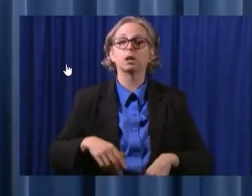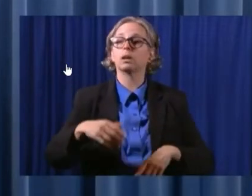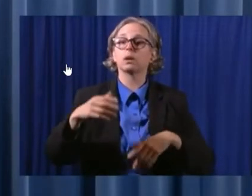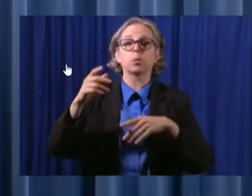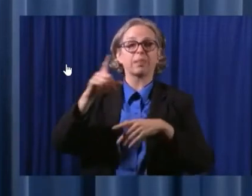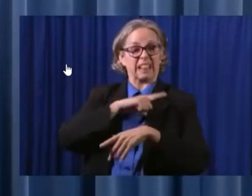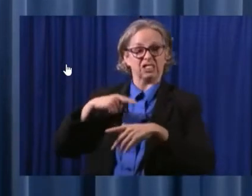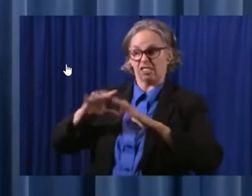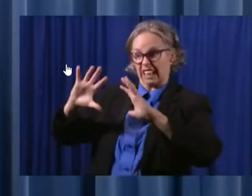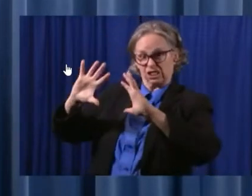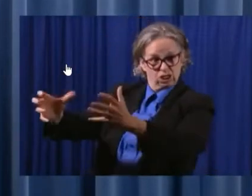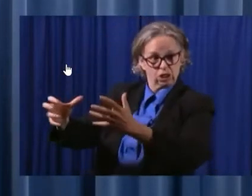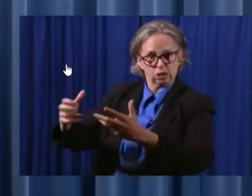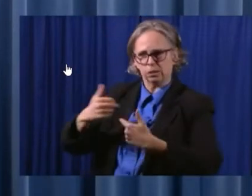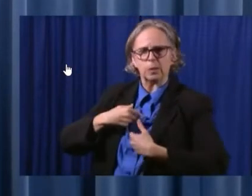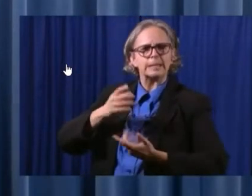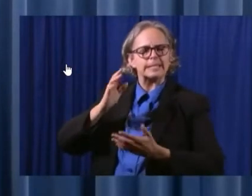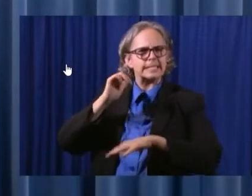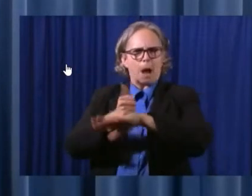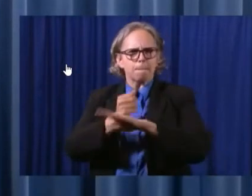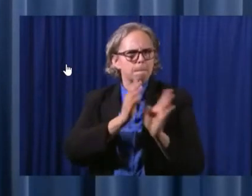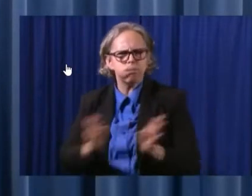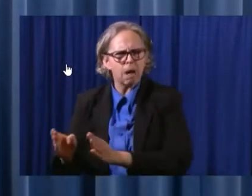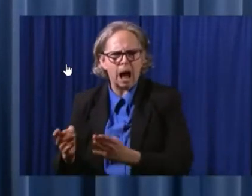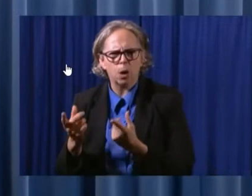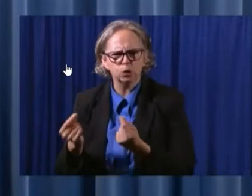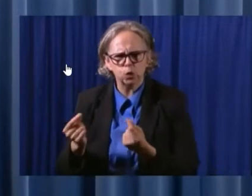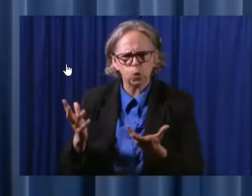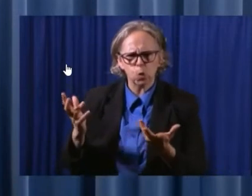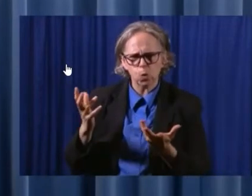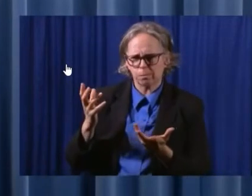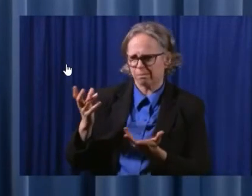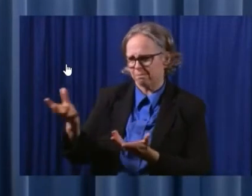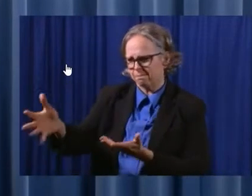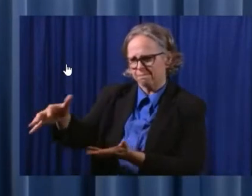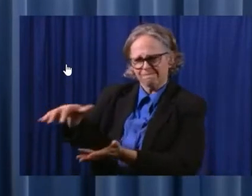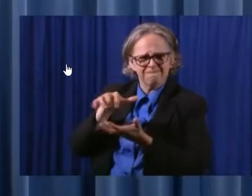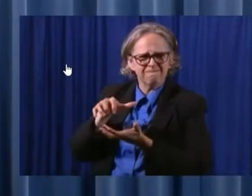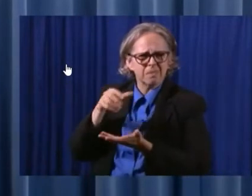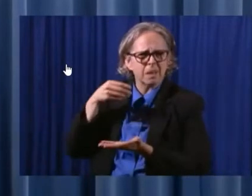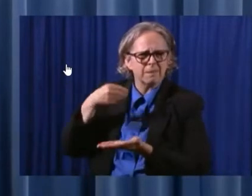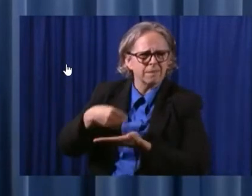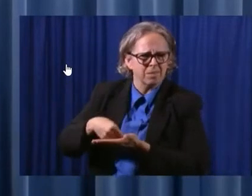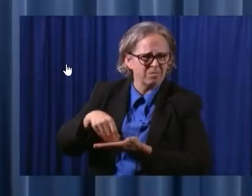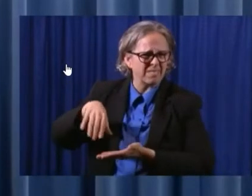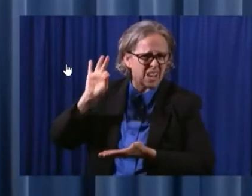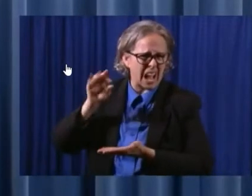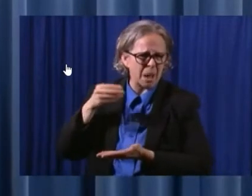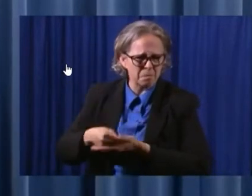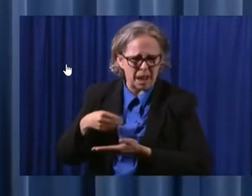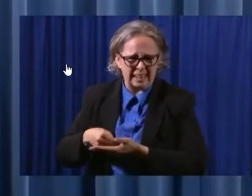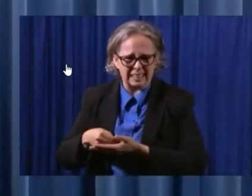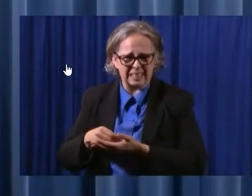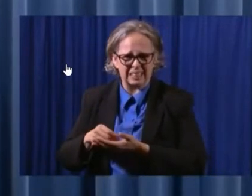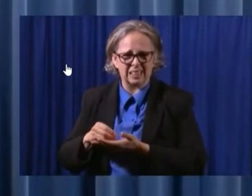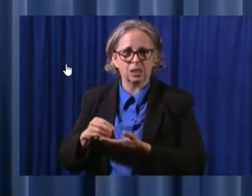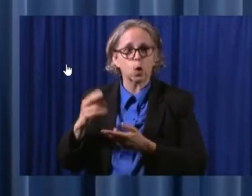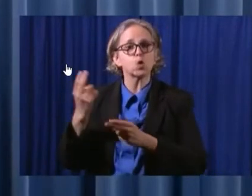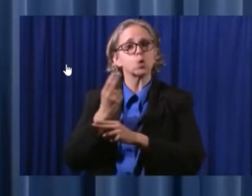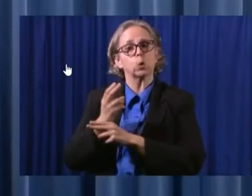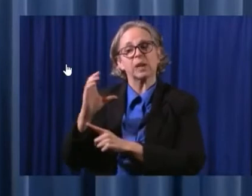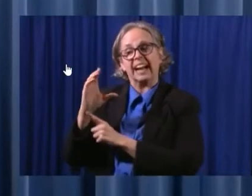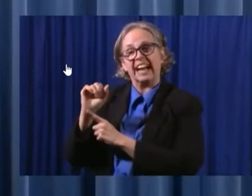to give schools some assistance, and frankly to take some money from the CARES Act dollars. Again, that is